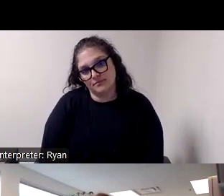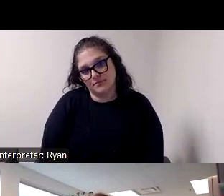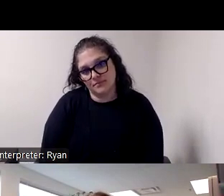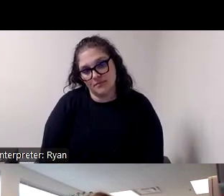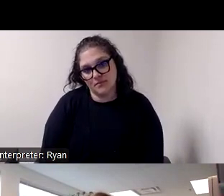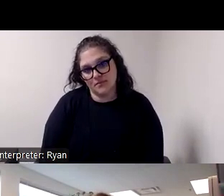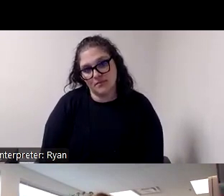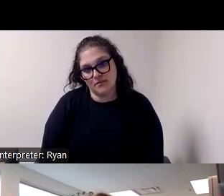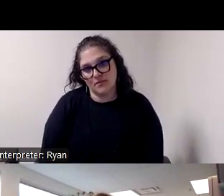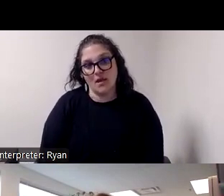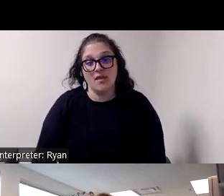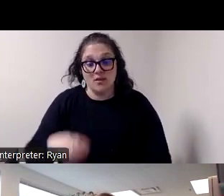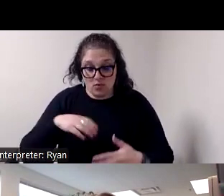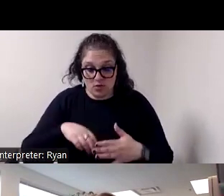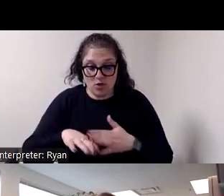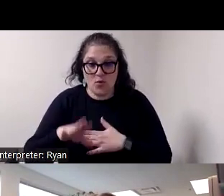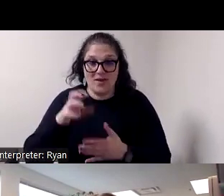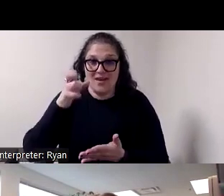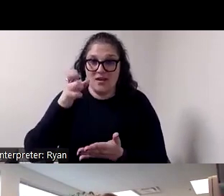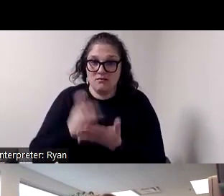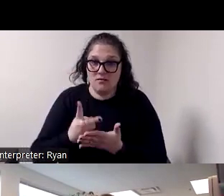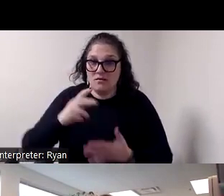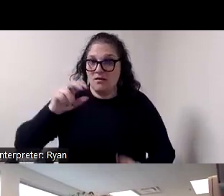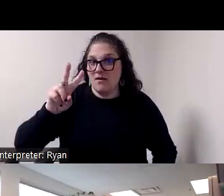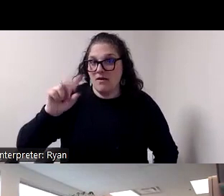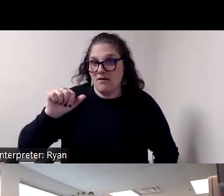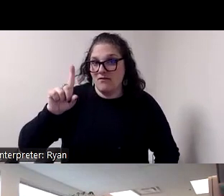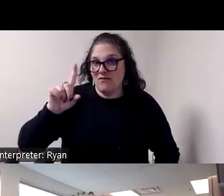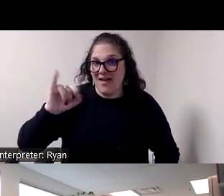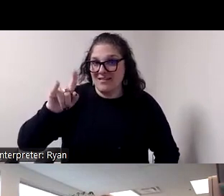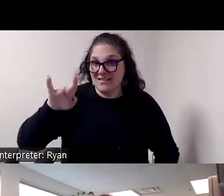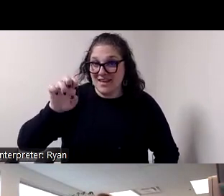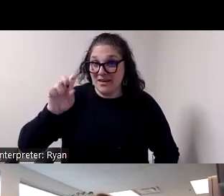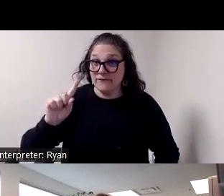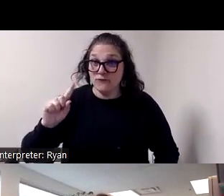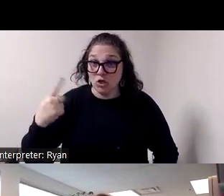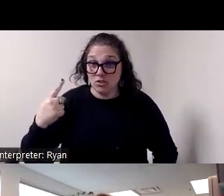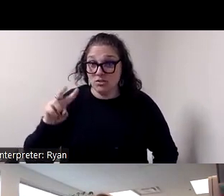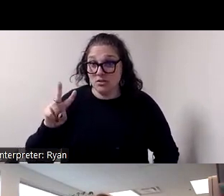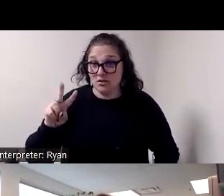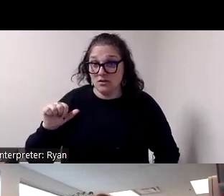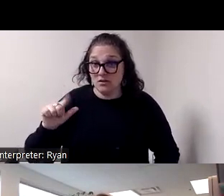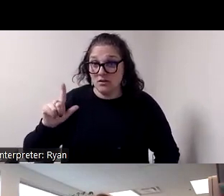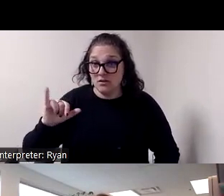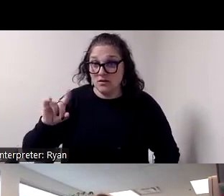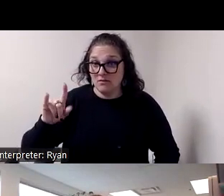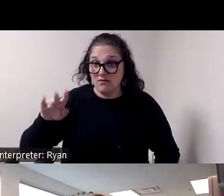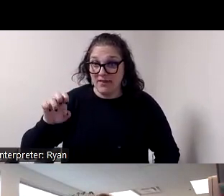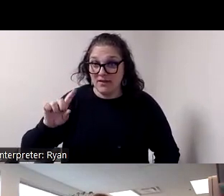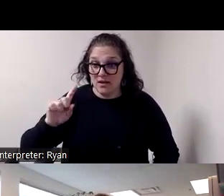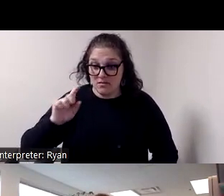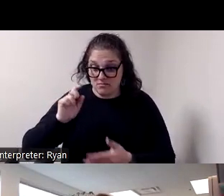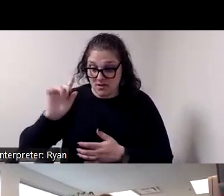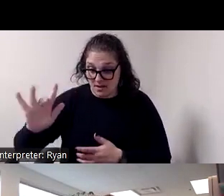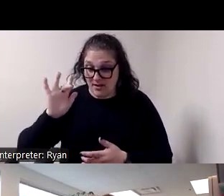you'll always want to hit validate on the timesheet before you hit submit. So I'm going to validate it. I'm just going to